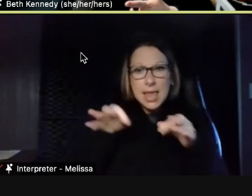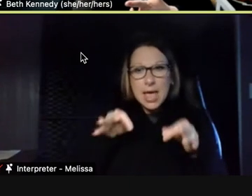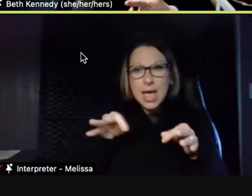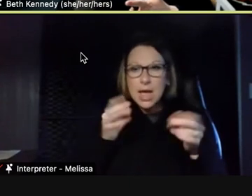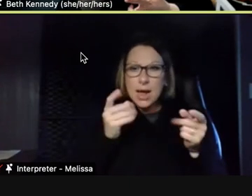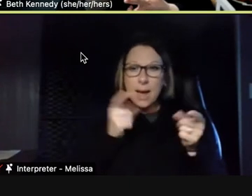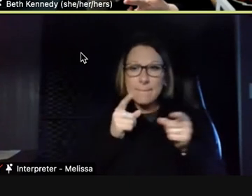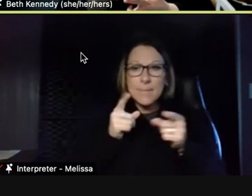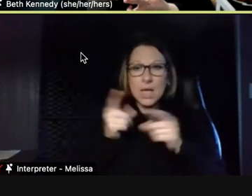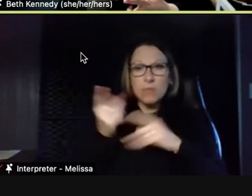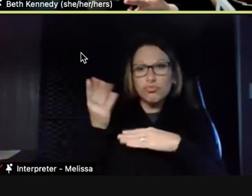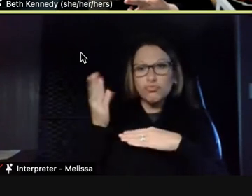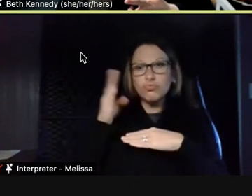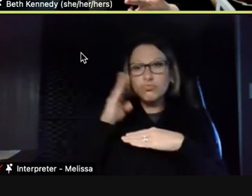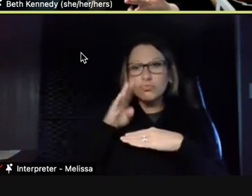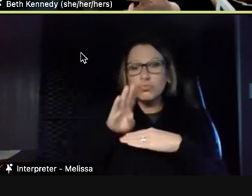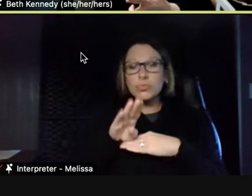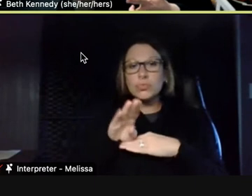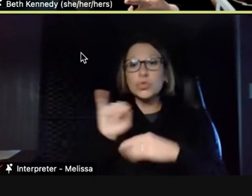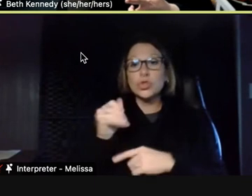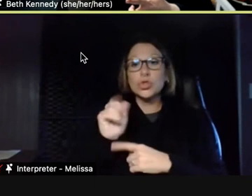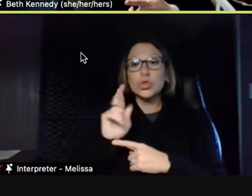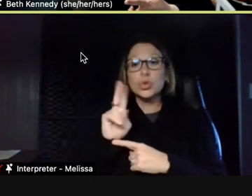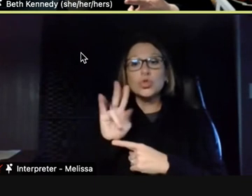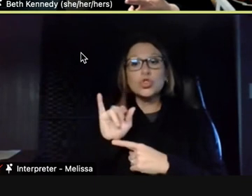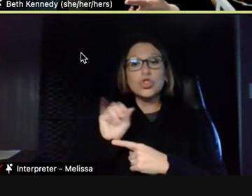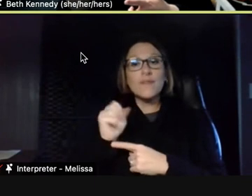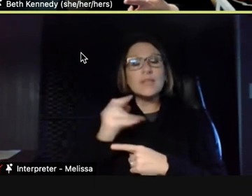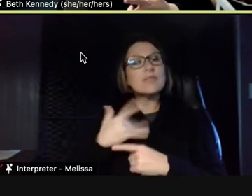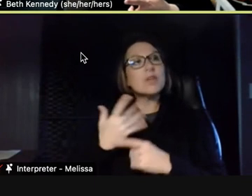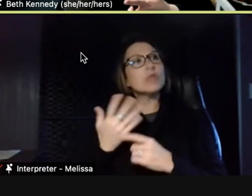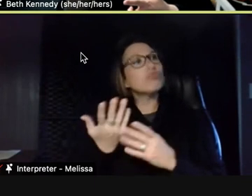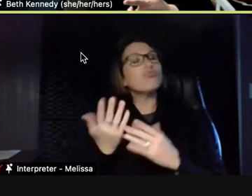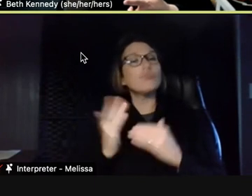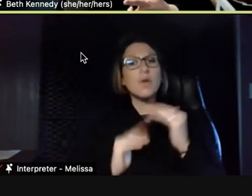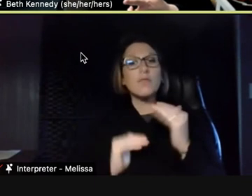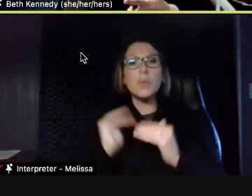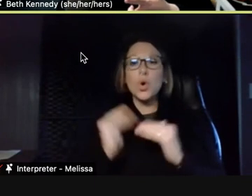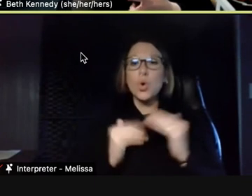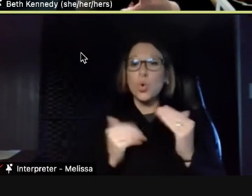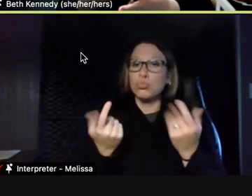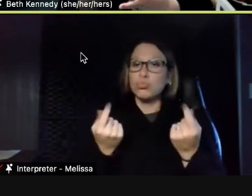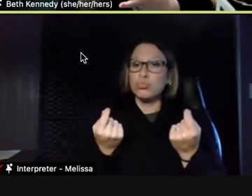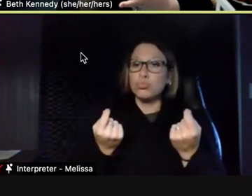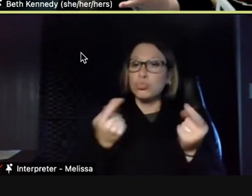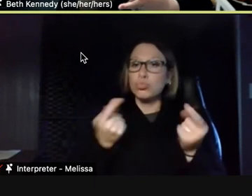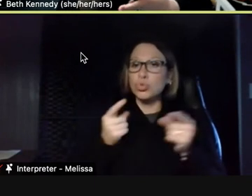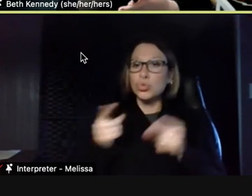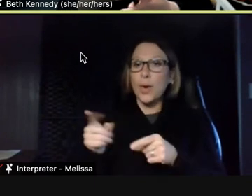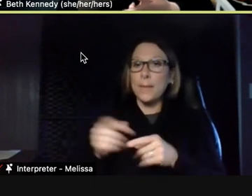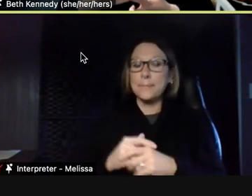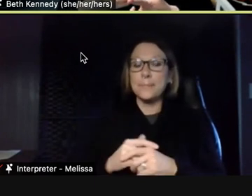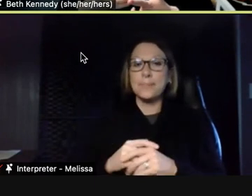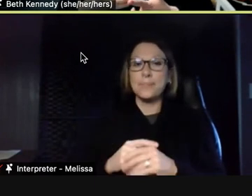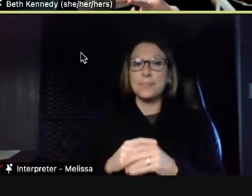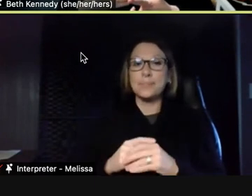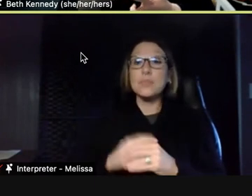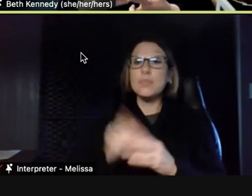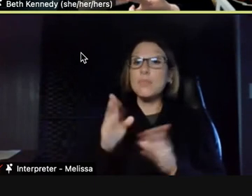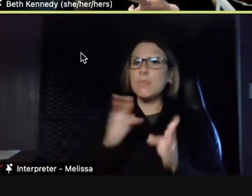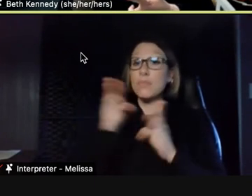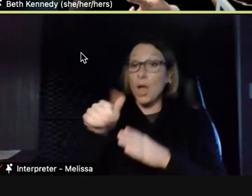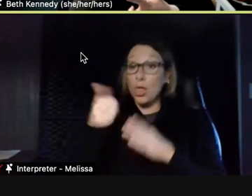in the day so that Jarvis feels comfortable about what's going on. Then we have another